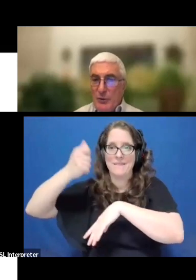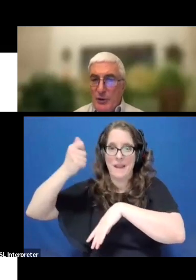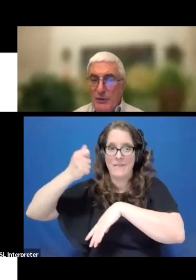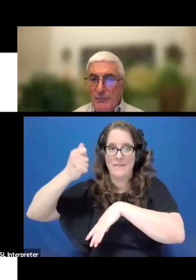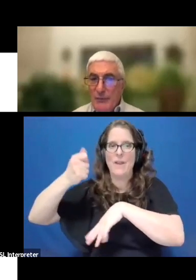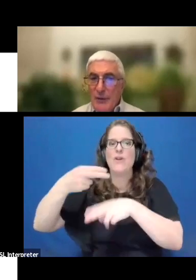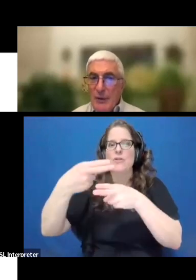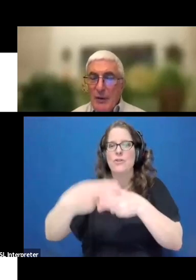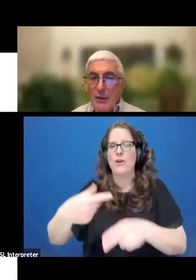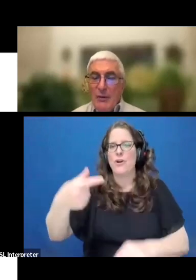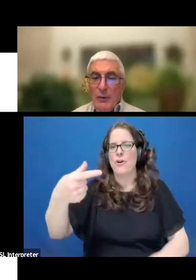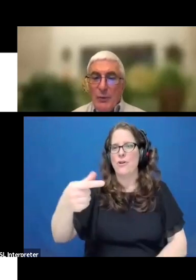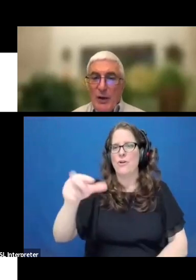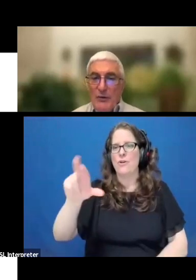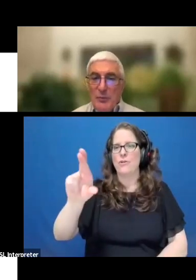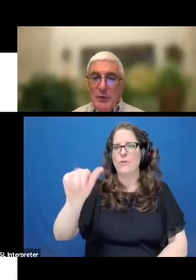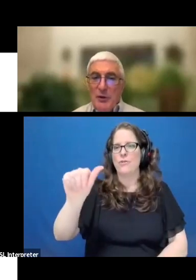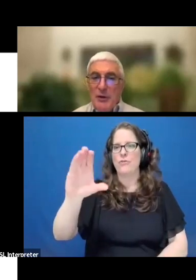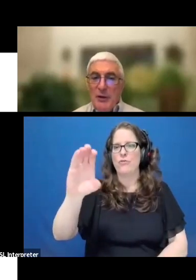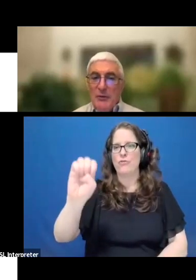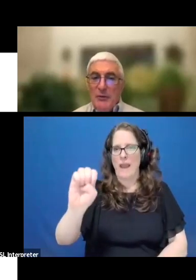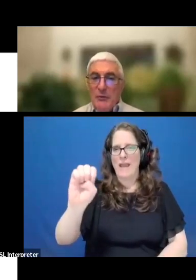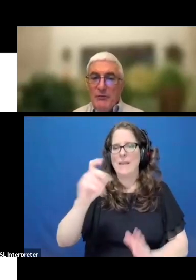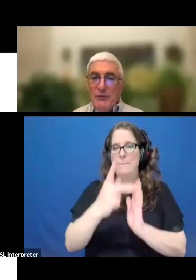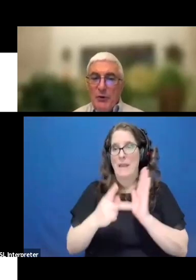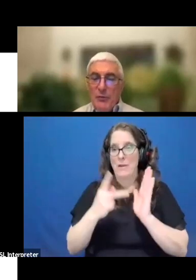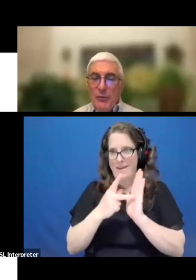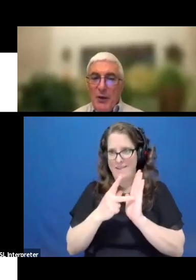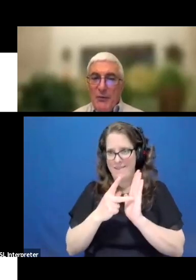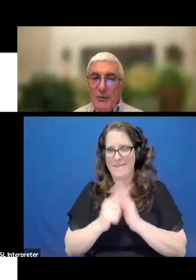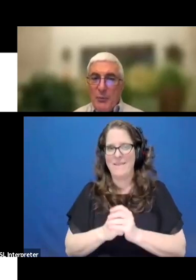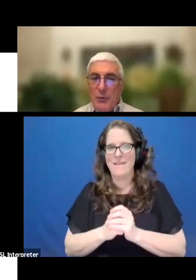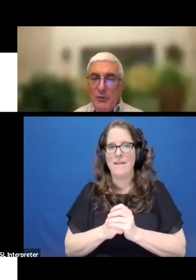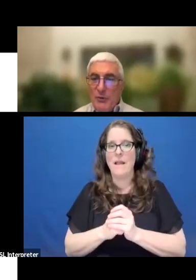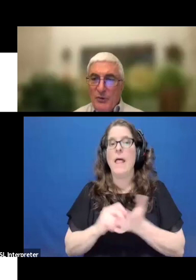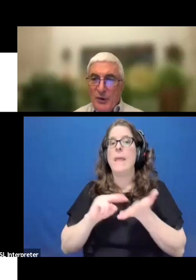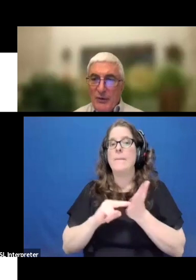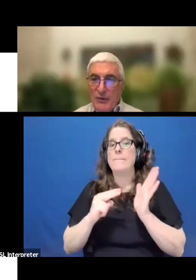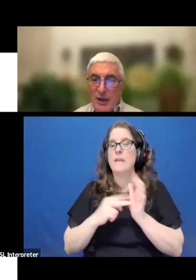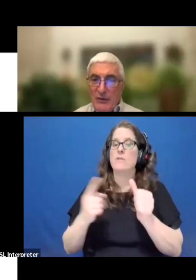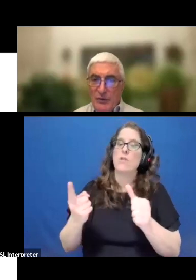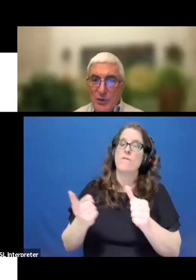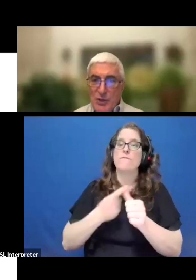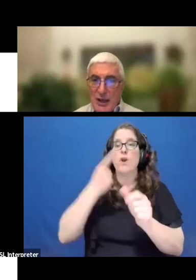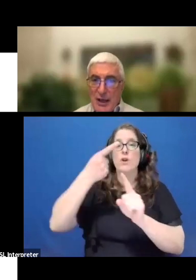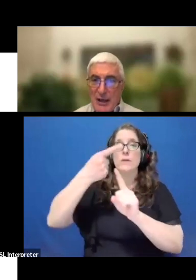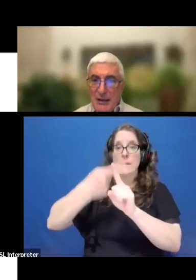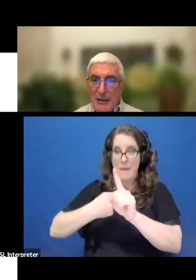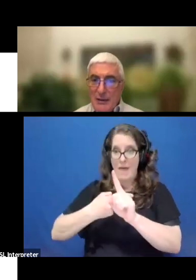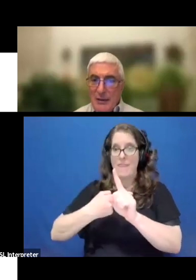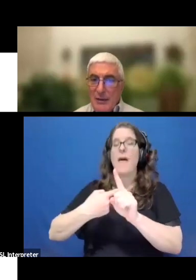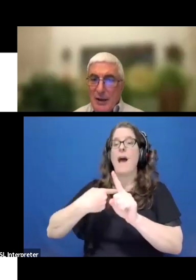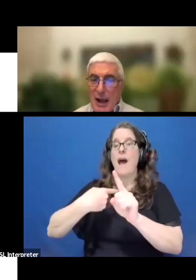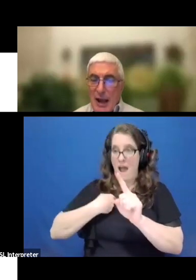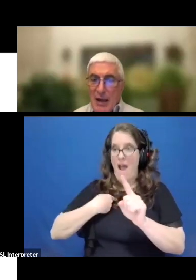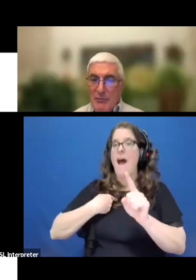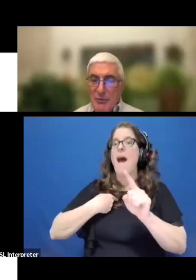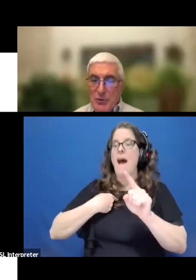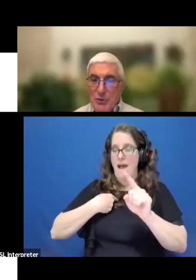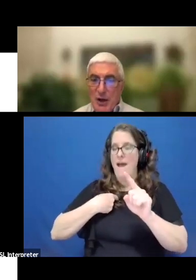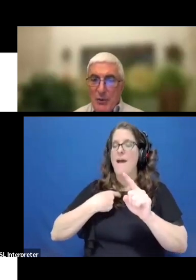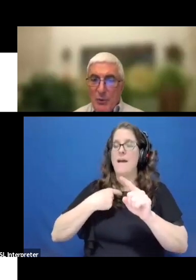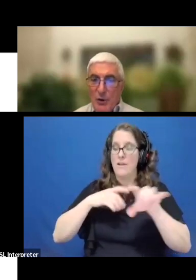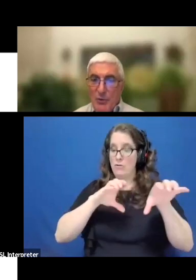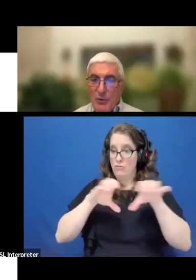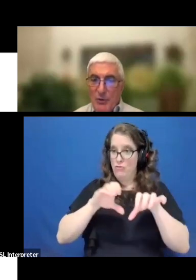grace period. The grace period is the first month the person does SGA after